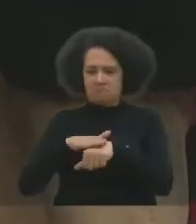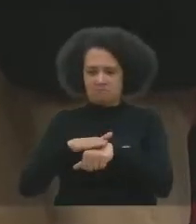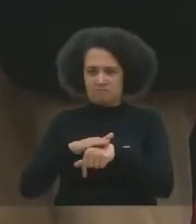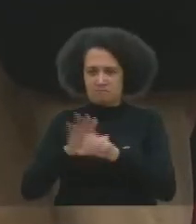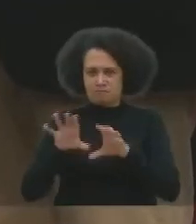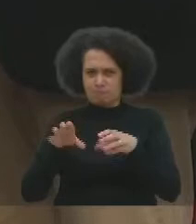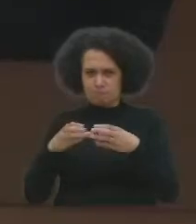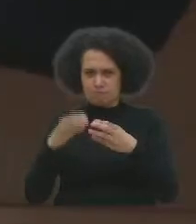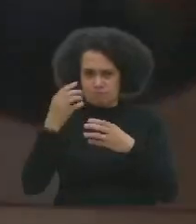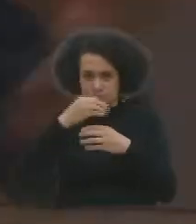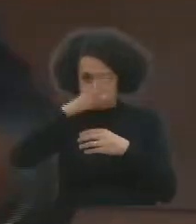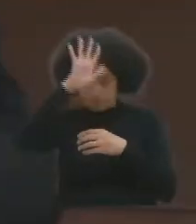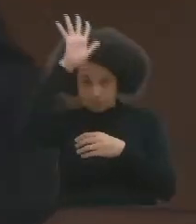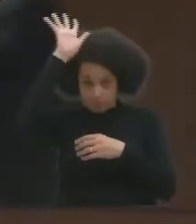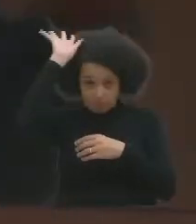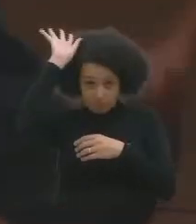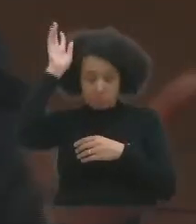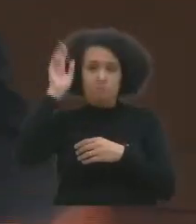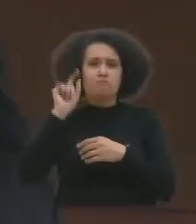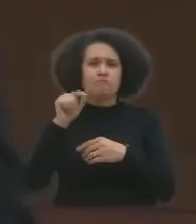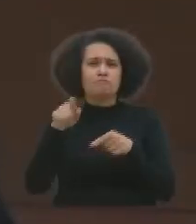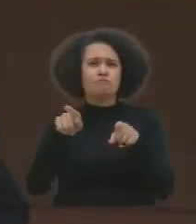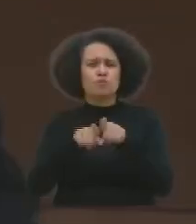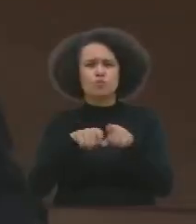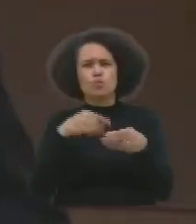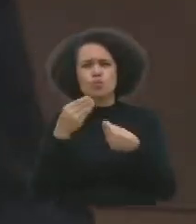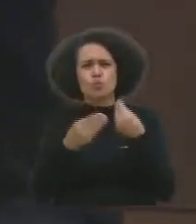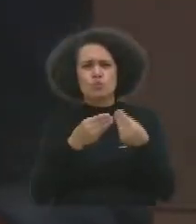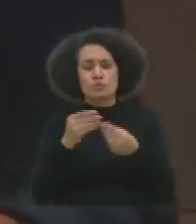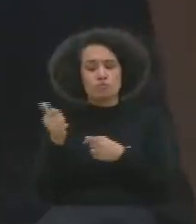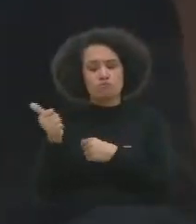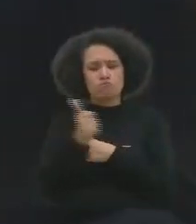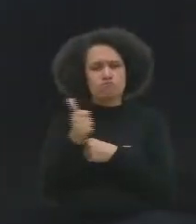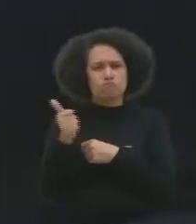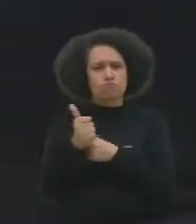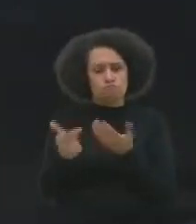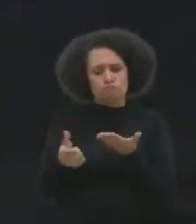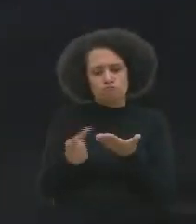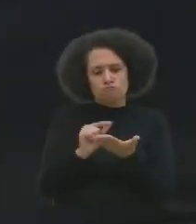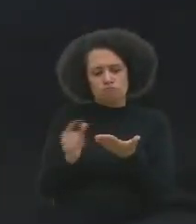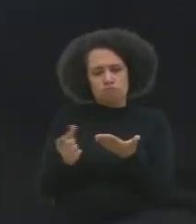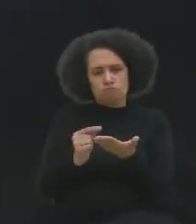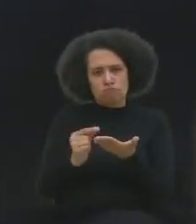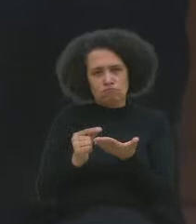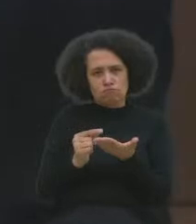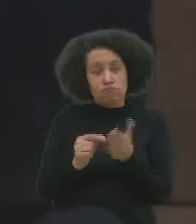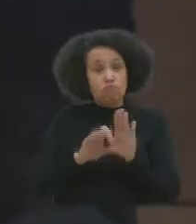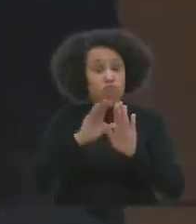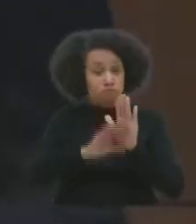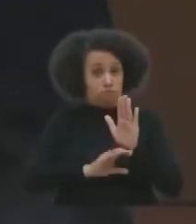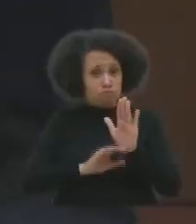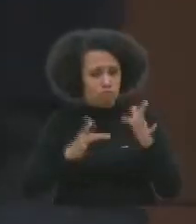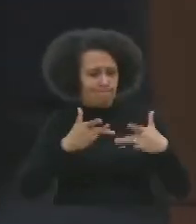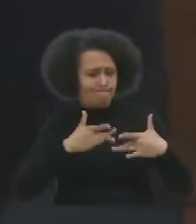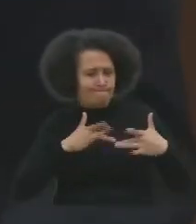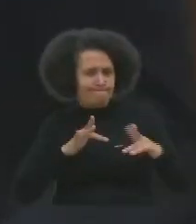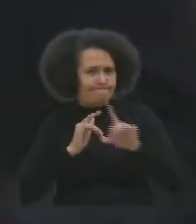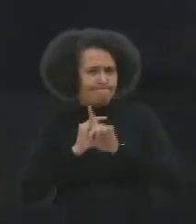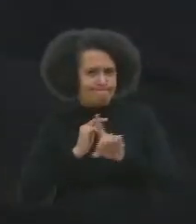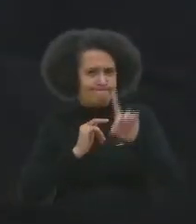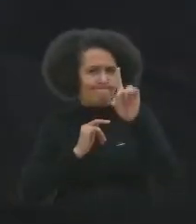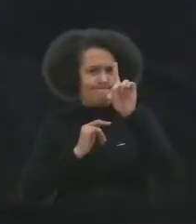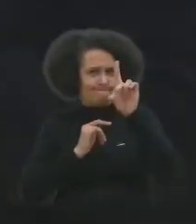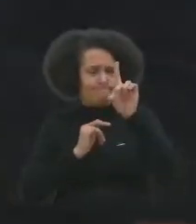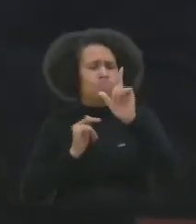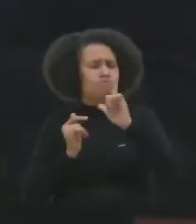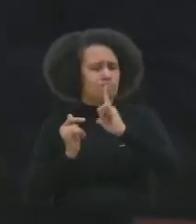the first 11 chapters have much to do with God's mercy. E os 11 primeiros capítulos têm tudo a ver com a misericórdia de Deus. And then in